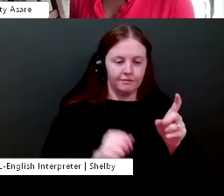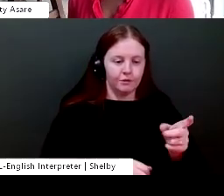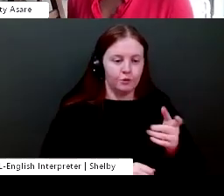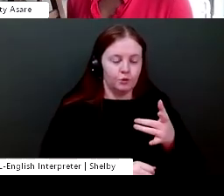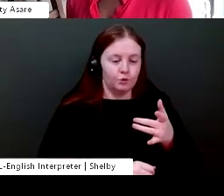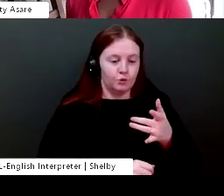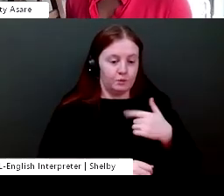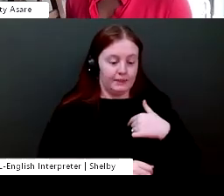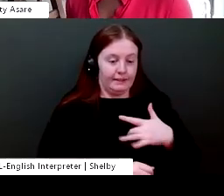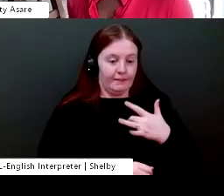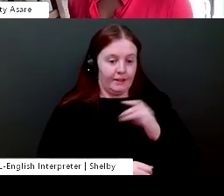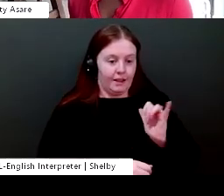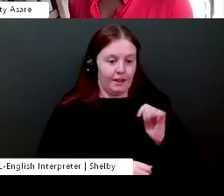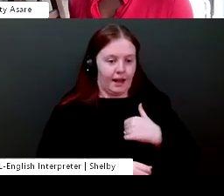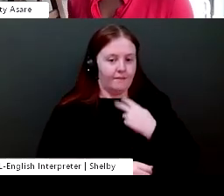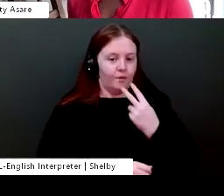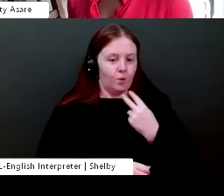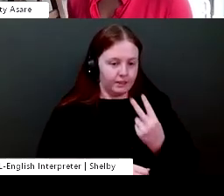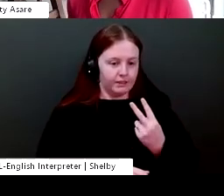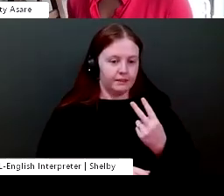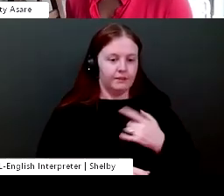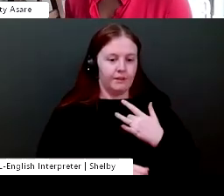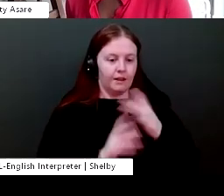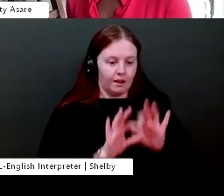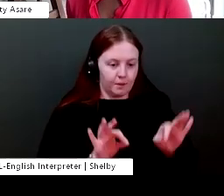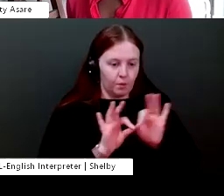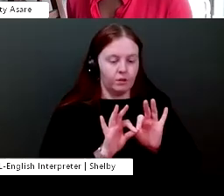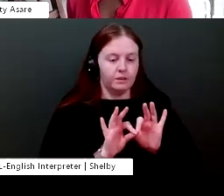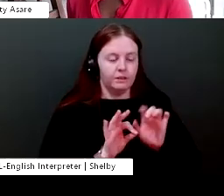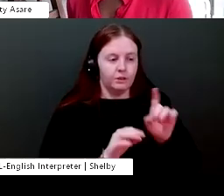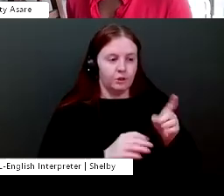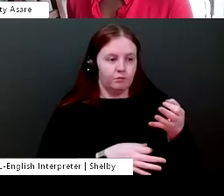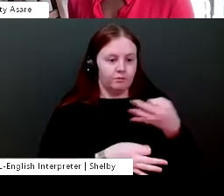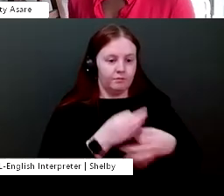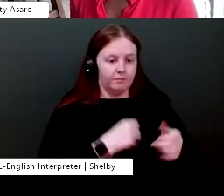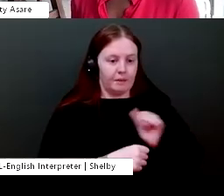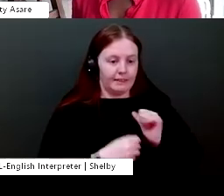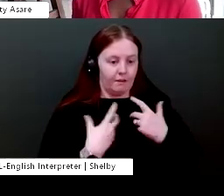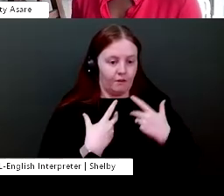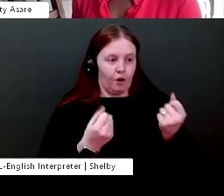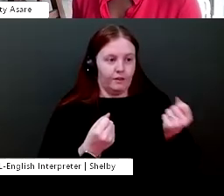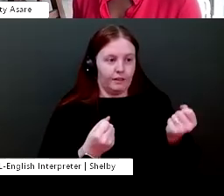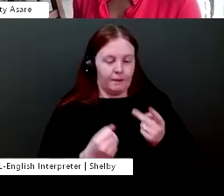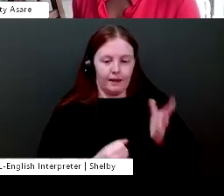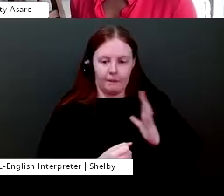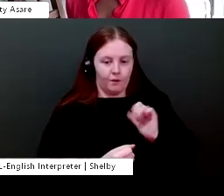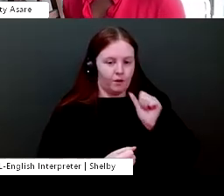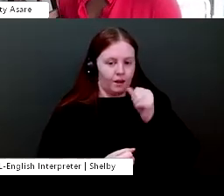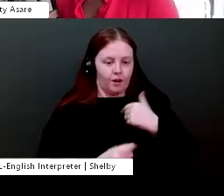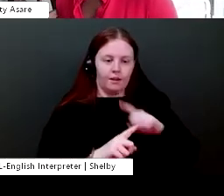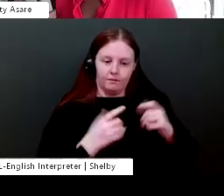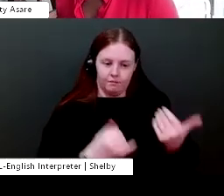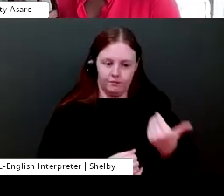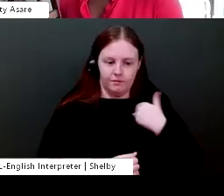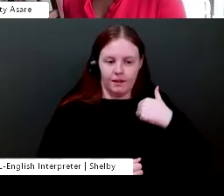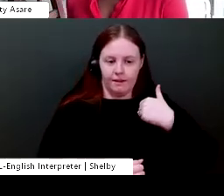matter. You guys gave me back myself, confidence, which I didn't have before.